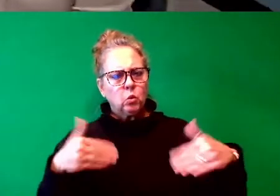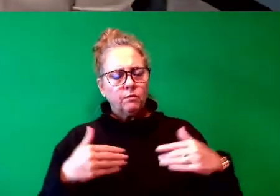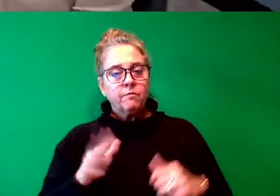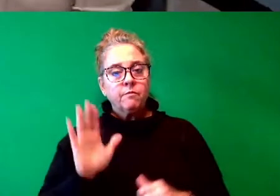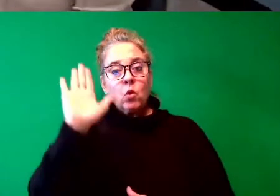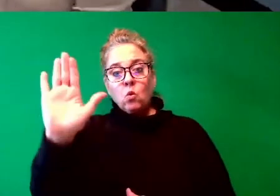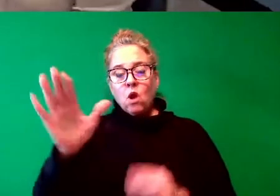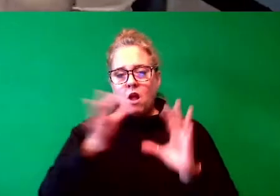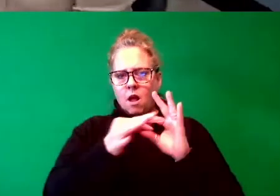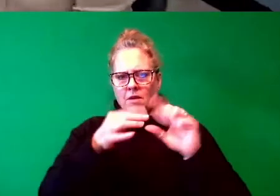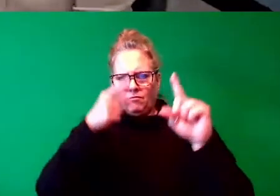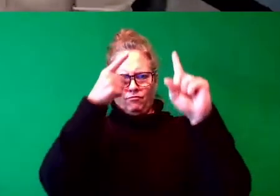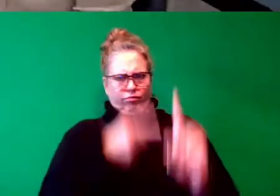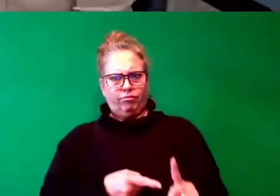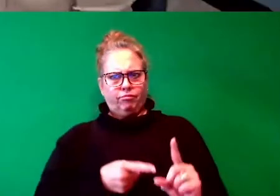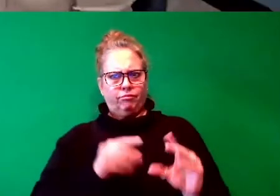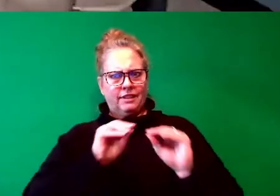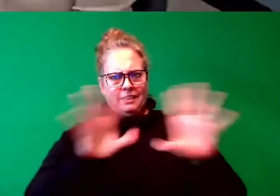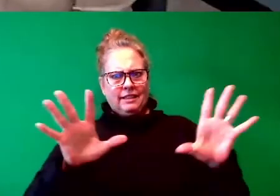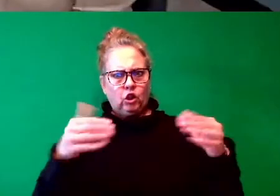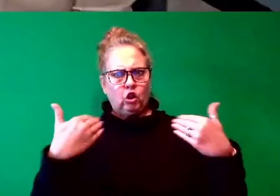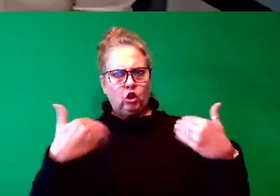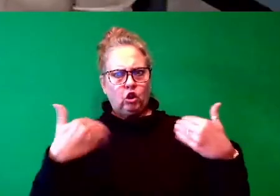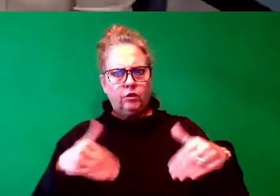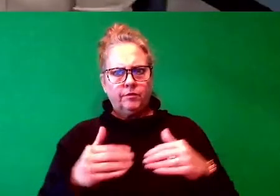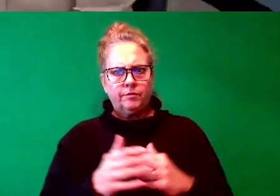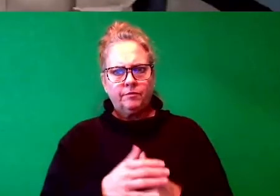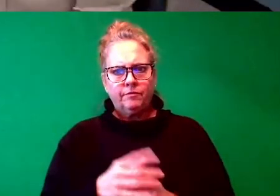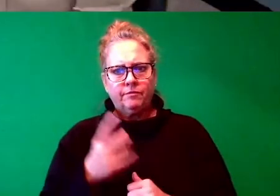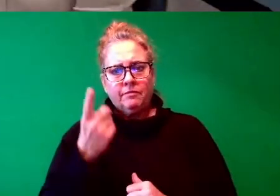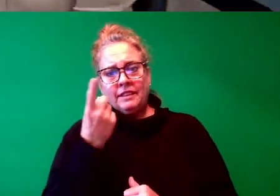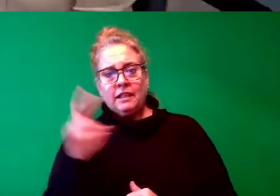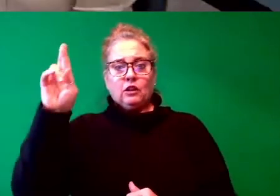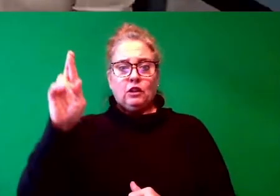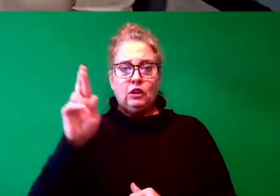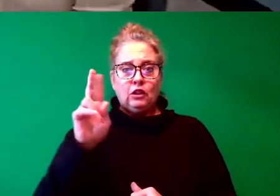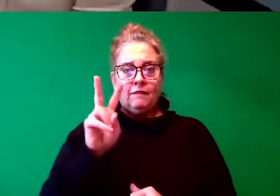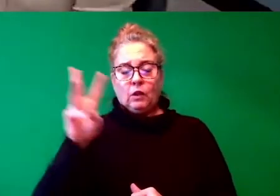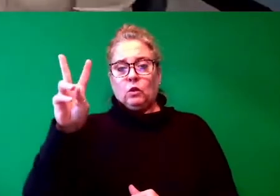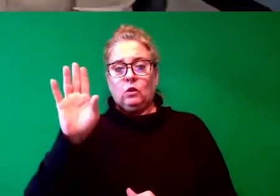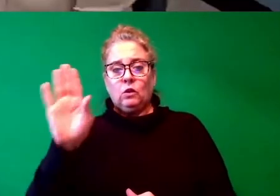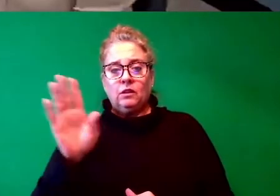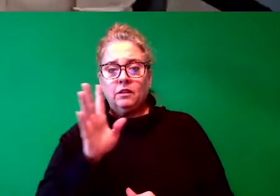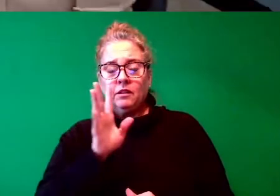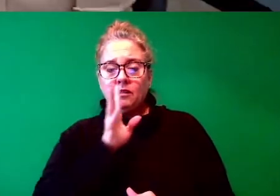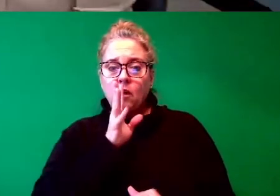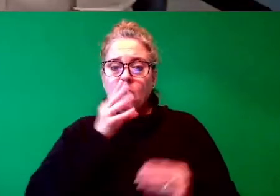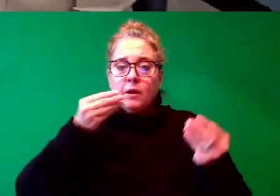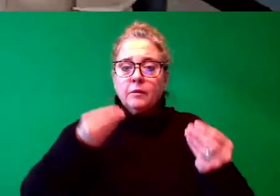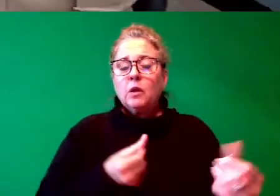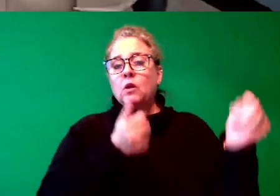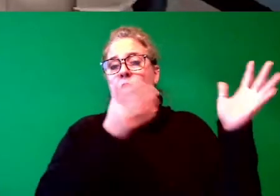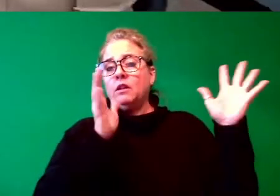think Dr. Vu gets the eloquence and succinctness award of the